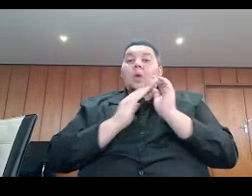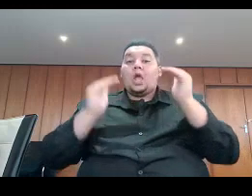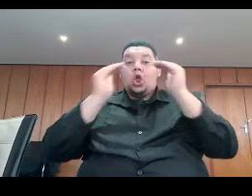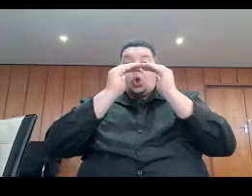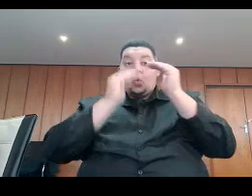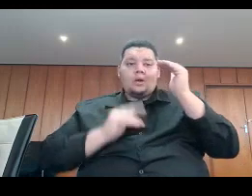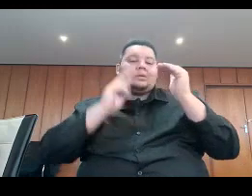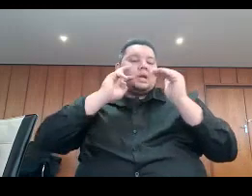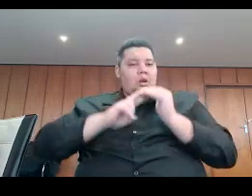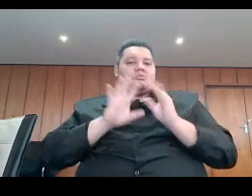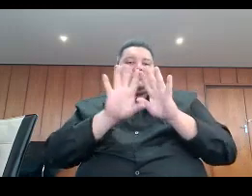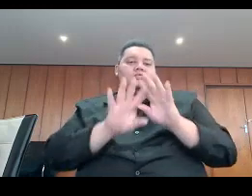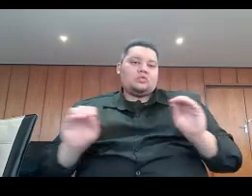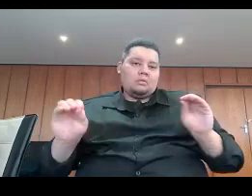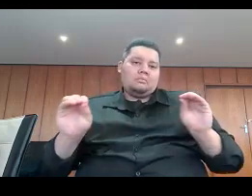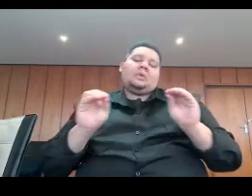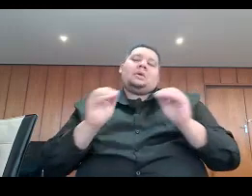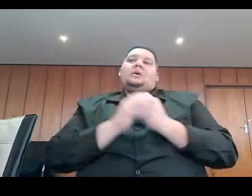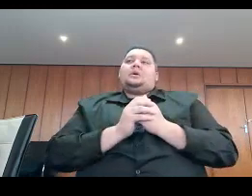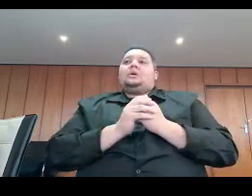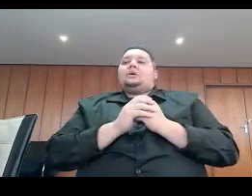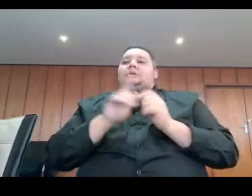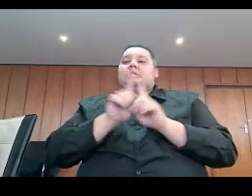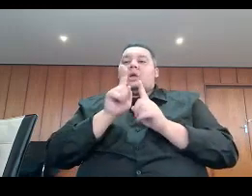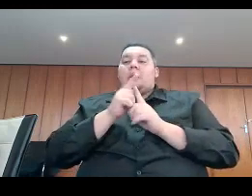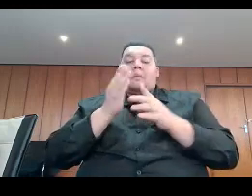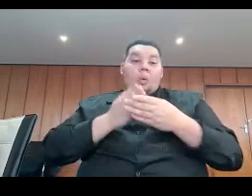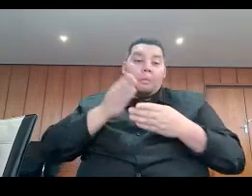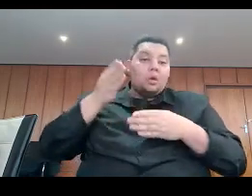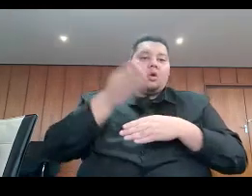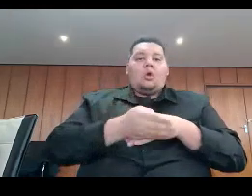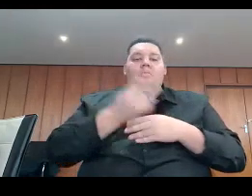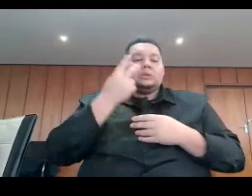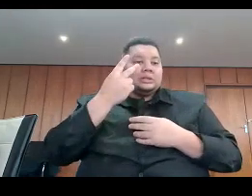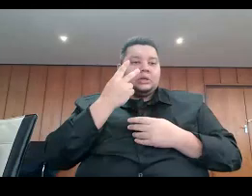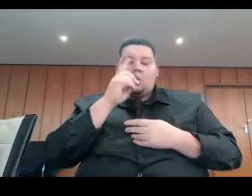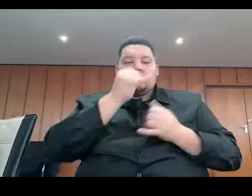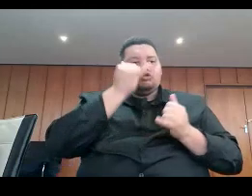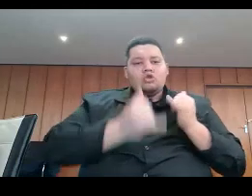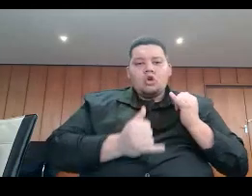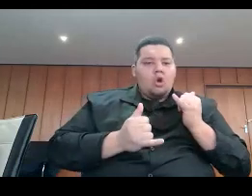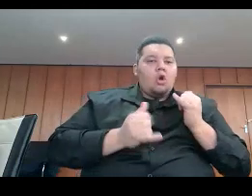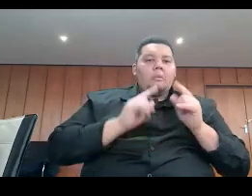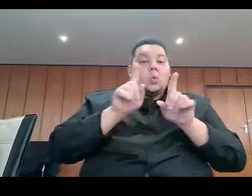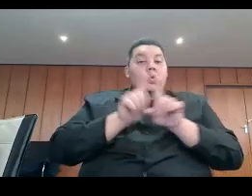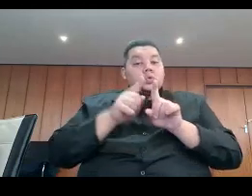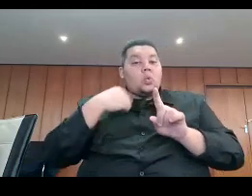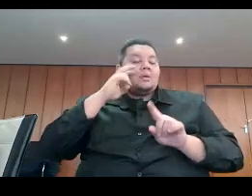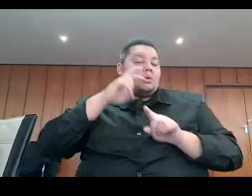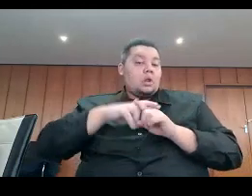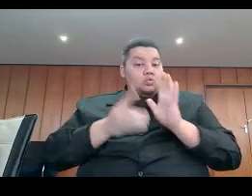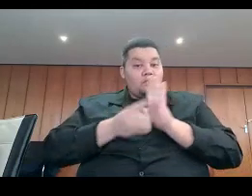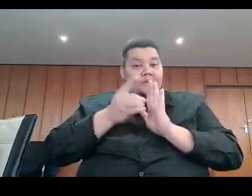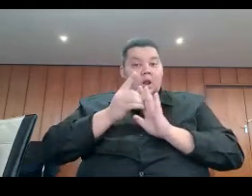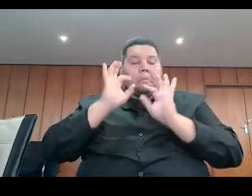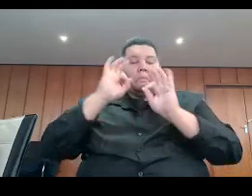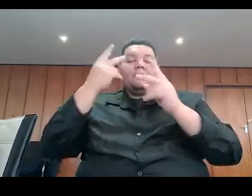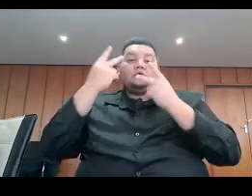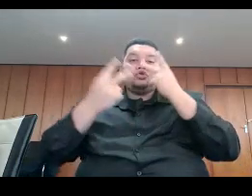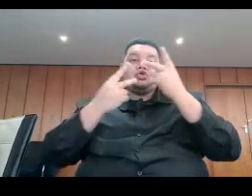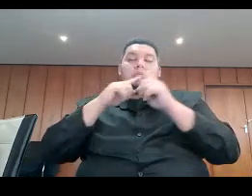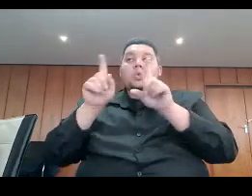So go beyond the descriptions of what is wrong and develop the vision and also practical solution